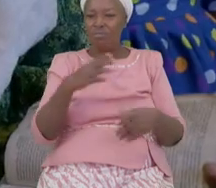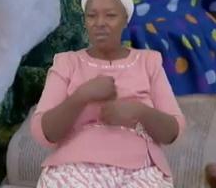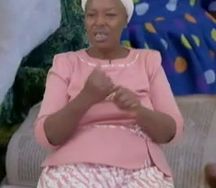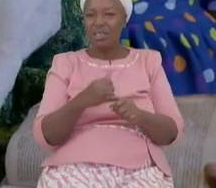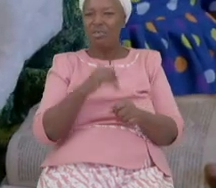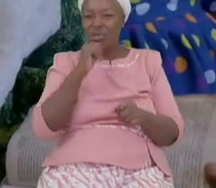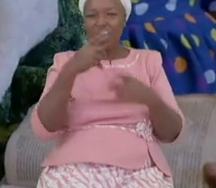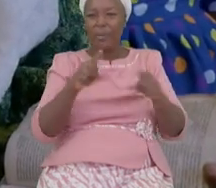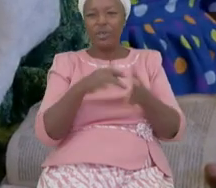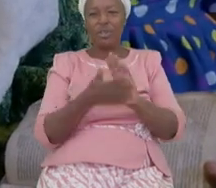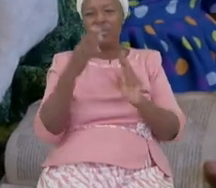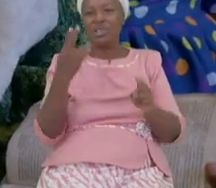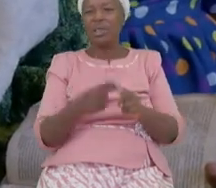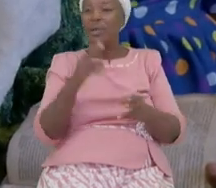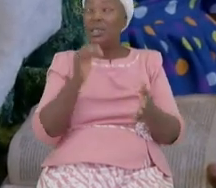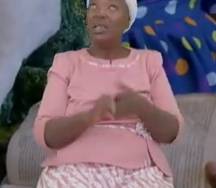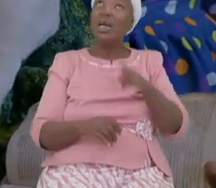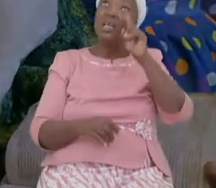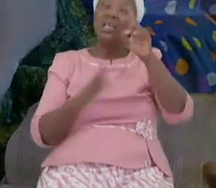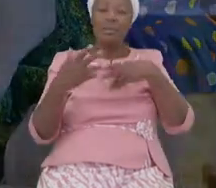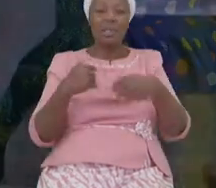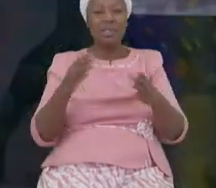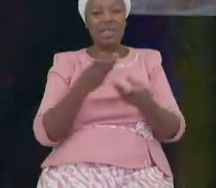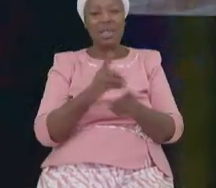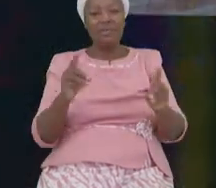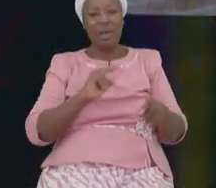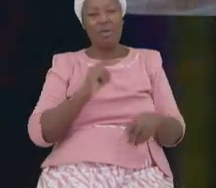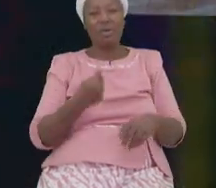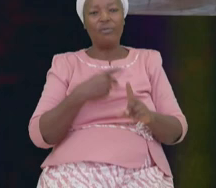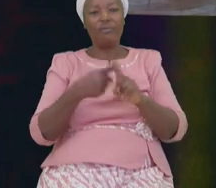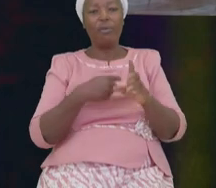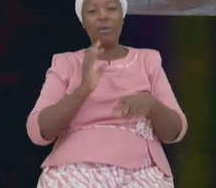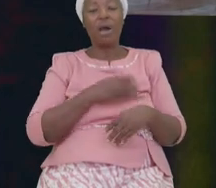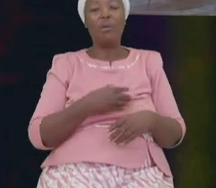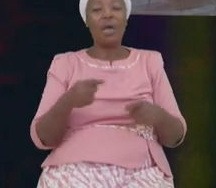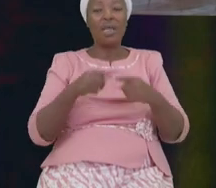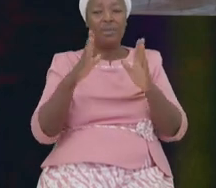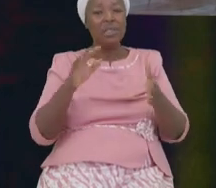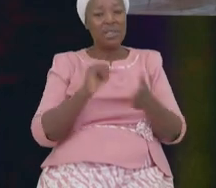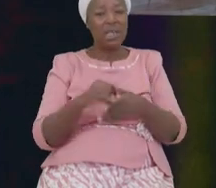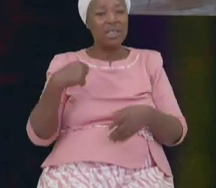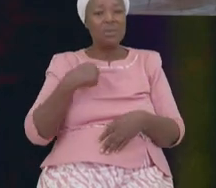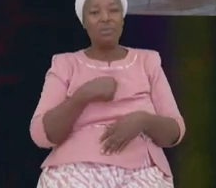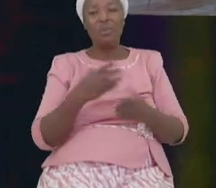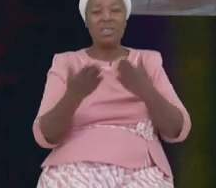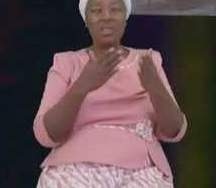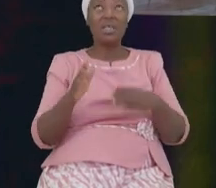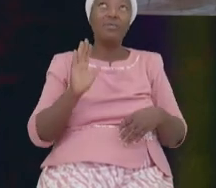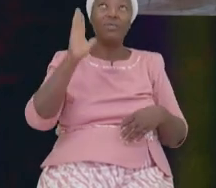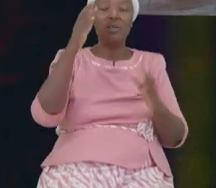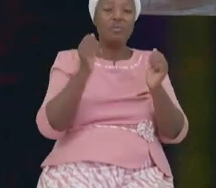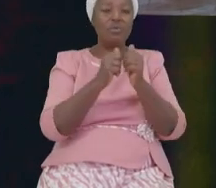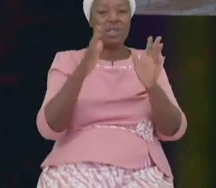name. That he might deliver us from our enemies and that will serve him